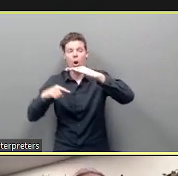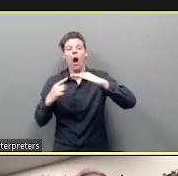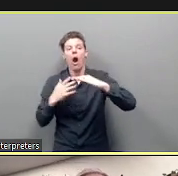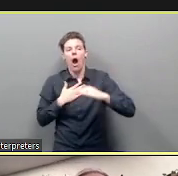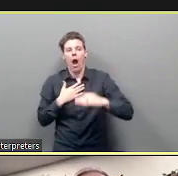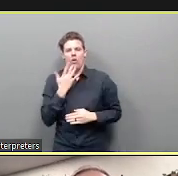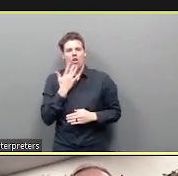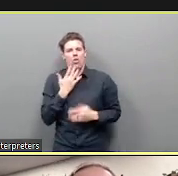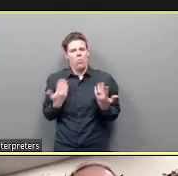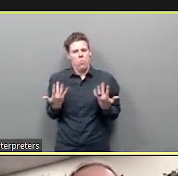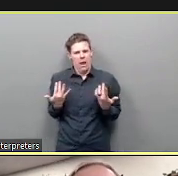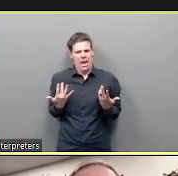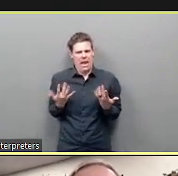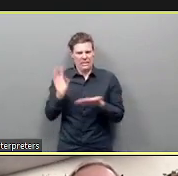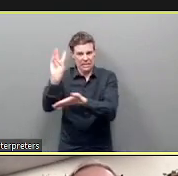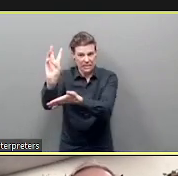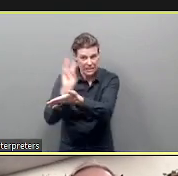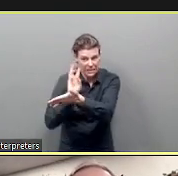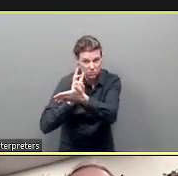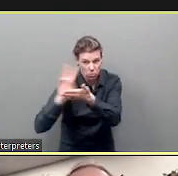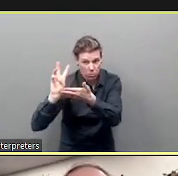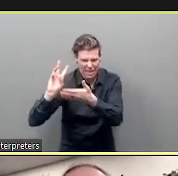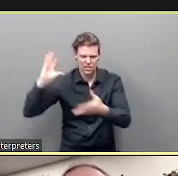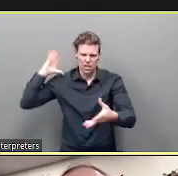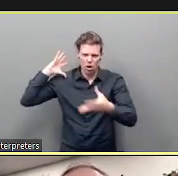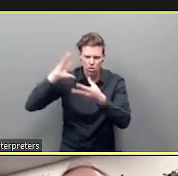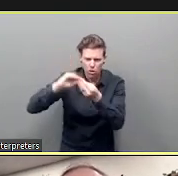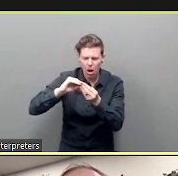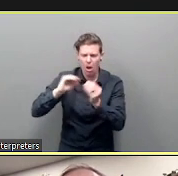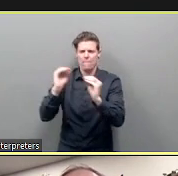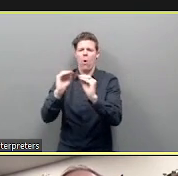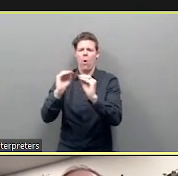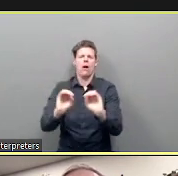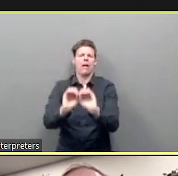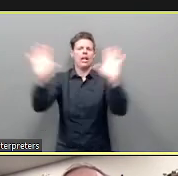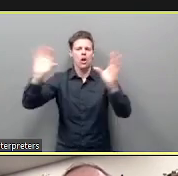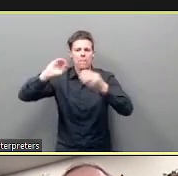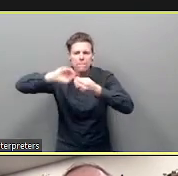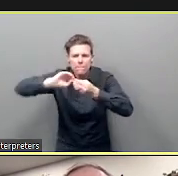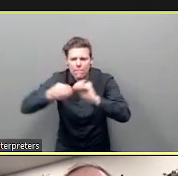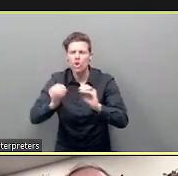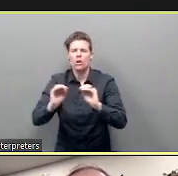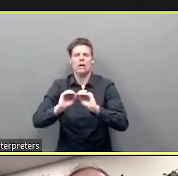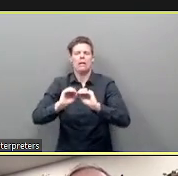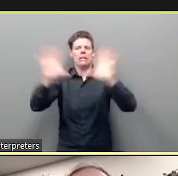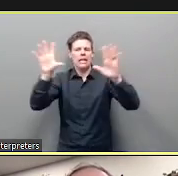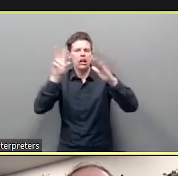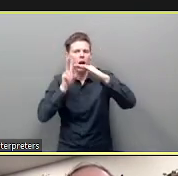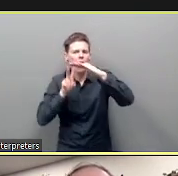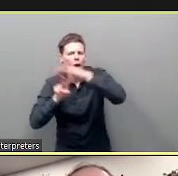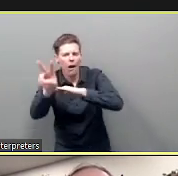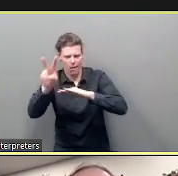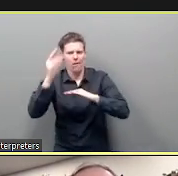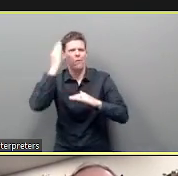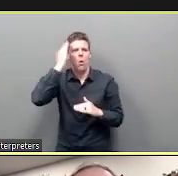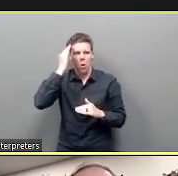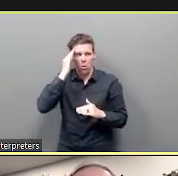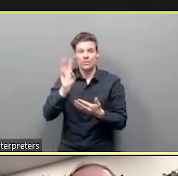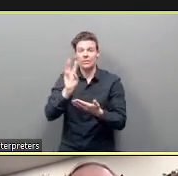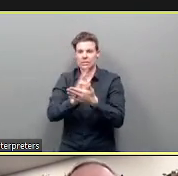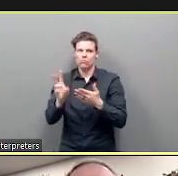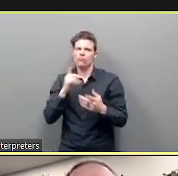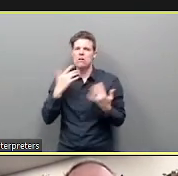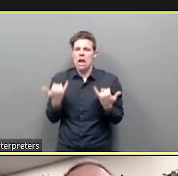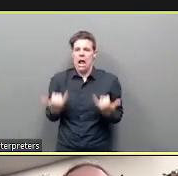to declare victory. But I think we have reason to be cautiously optimistic, and we'd like to see a little bit more